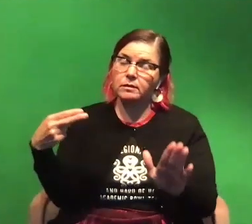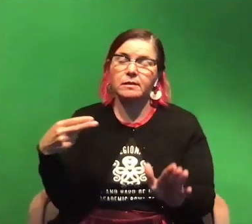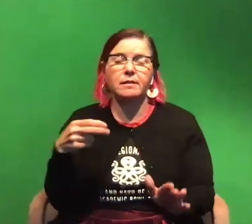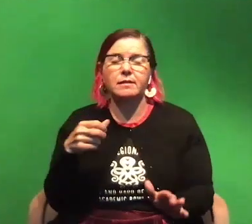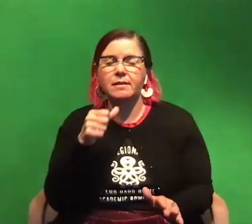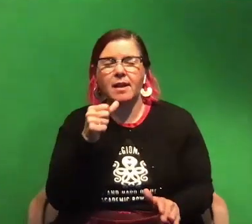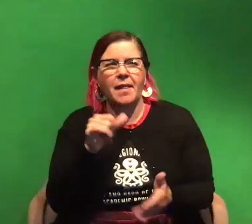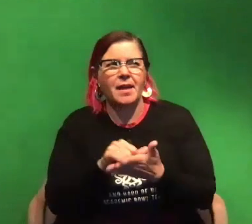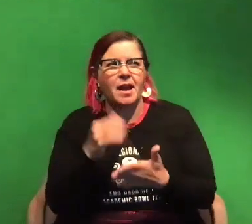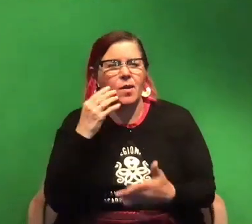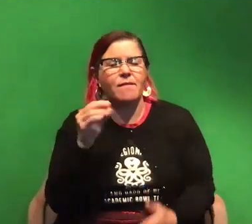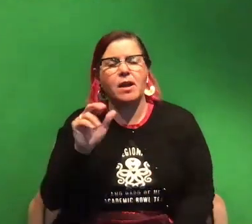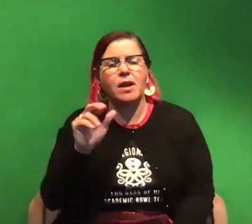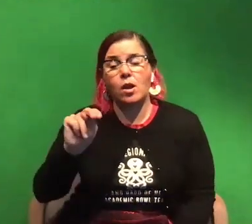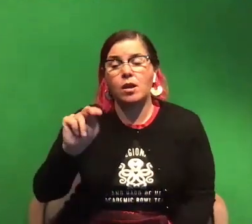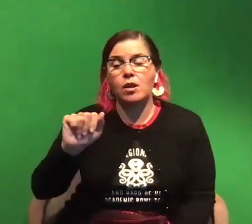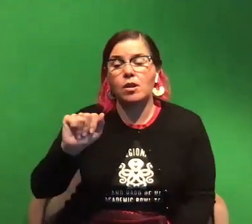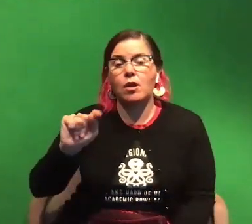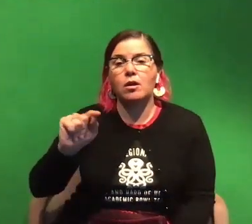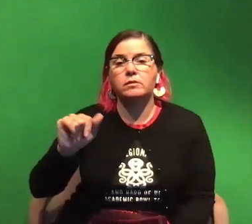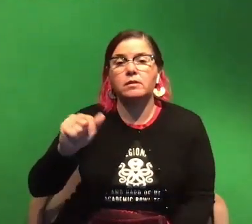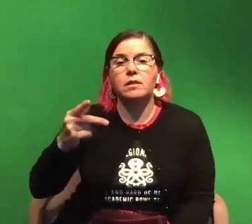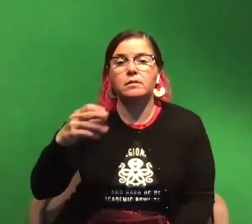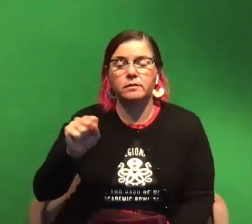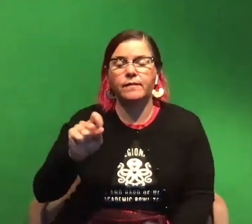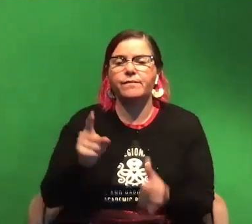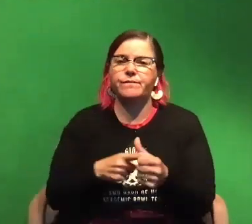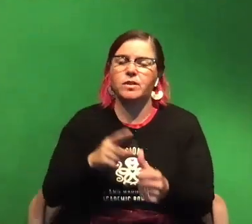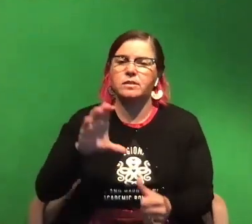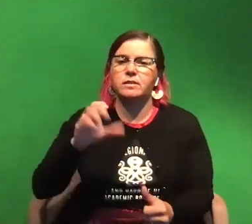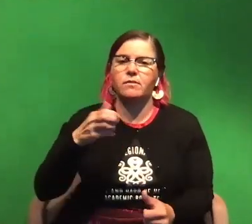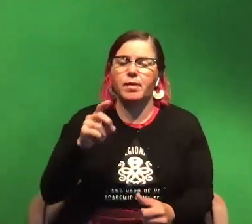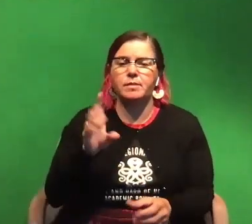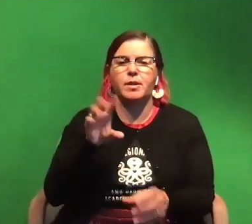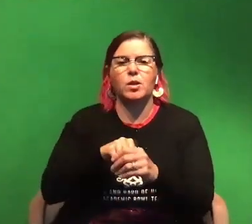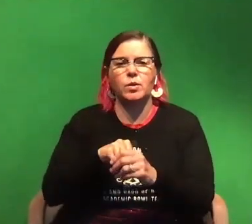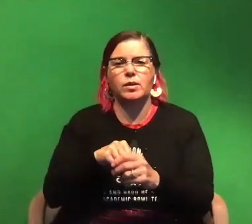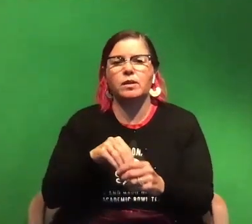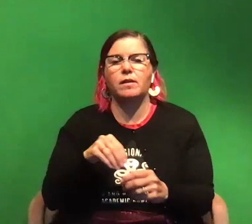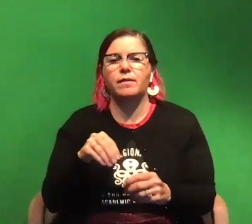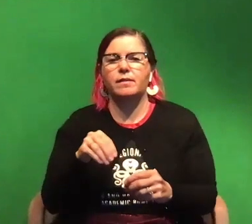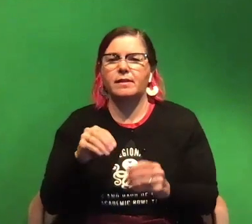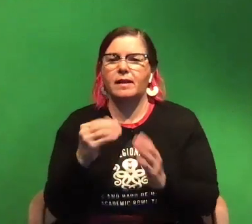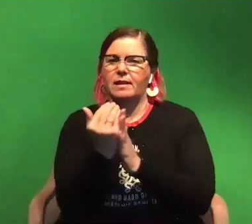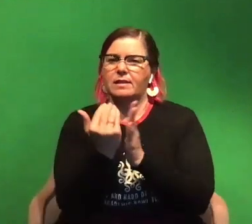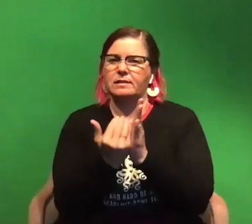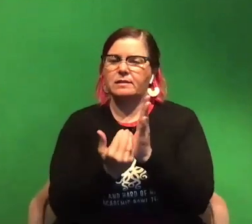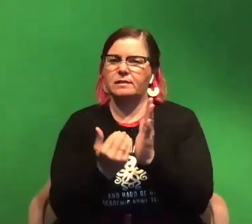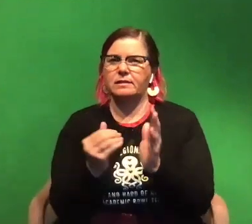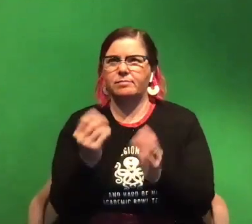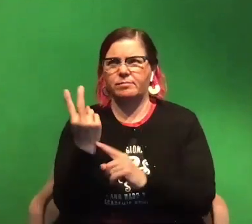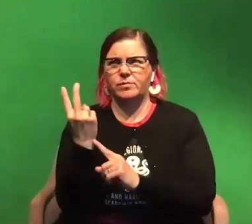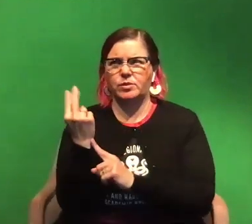that the Nautilus were the first cephalopod to be included on the CITES list, and this was as of, I think, 2 years